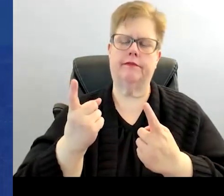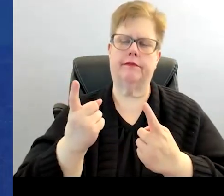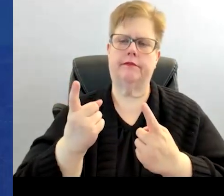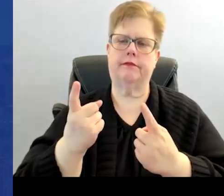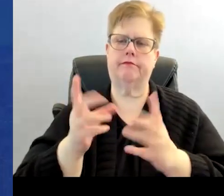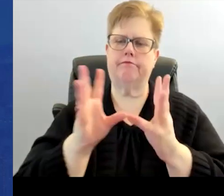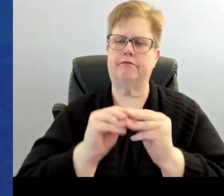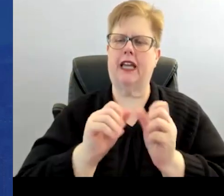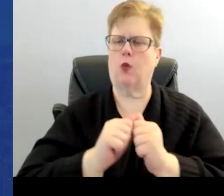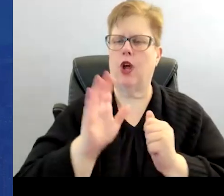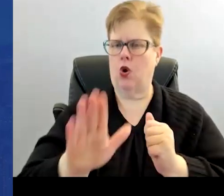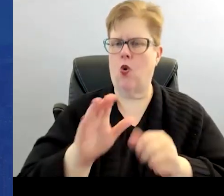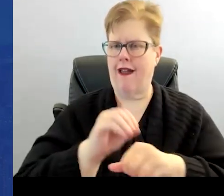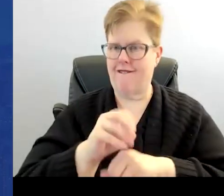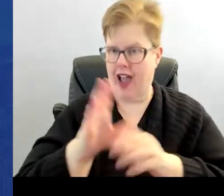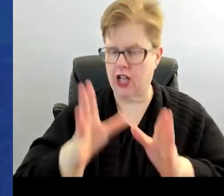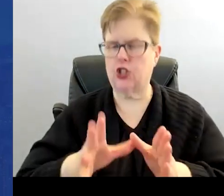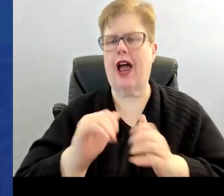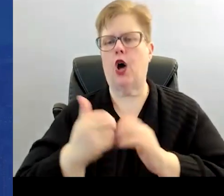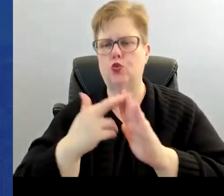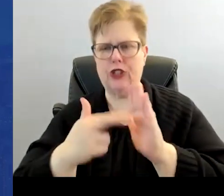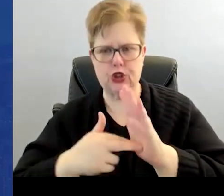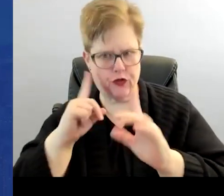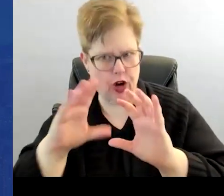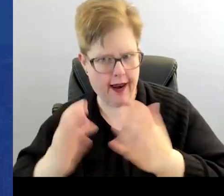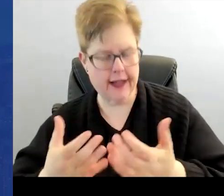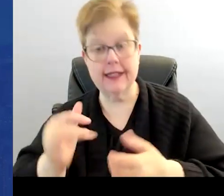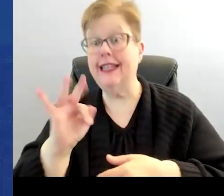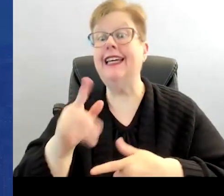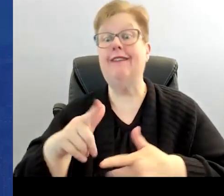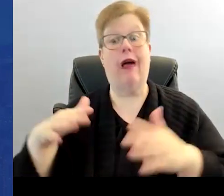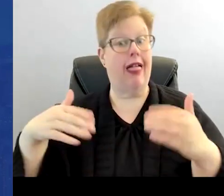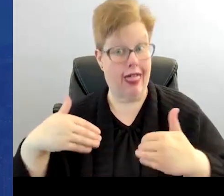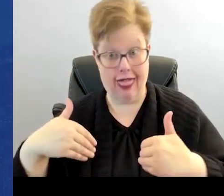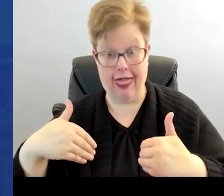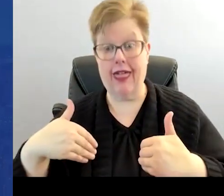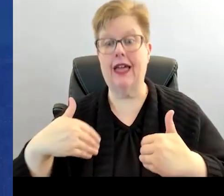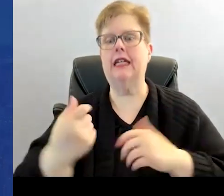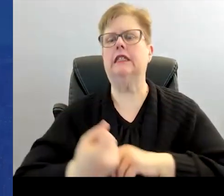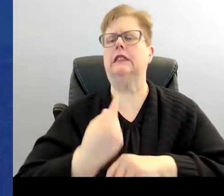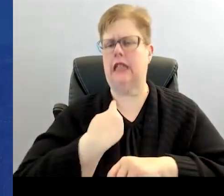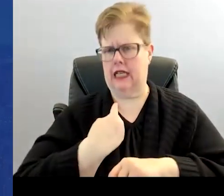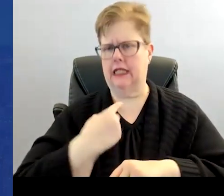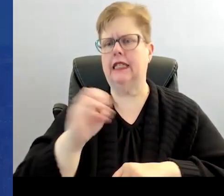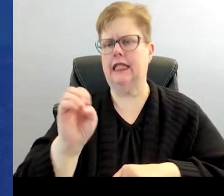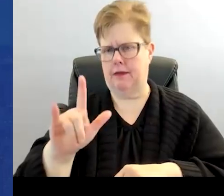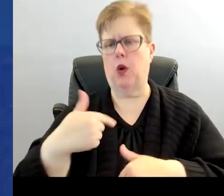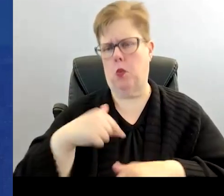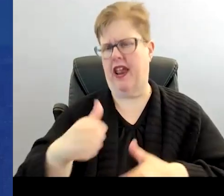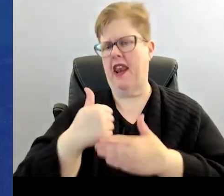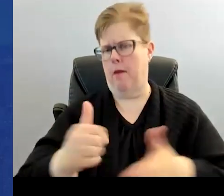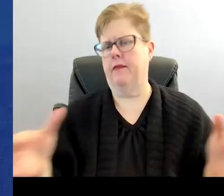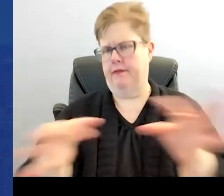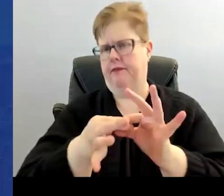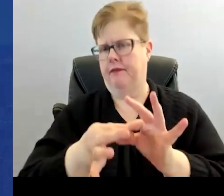or register for classes. So if you have not, send us an email because we can help connect